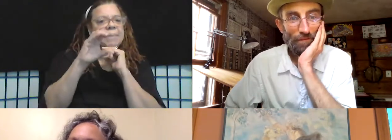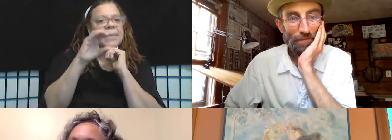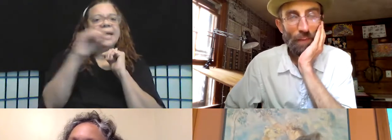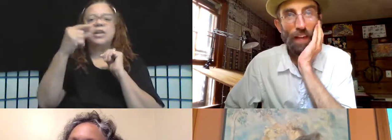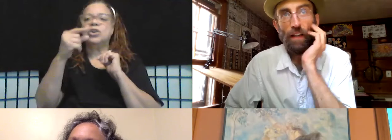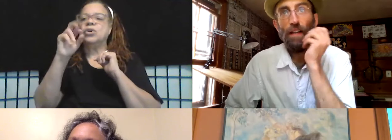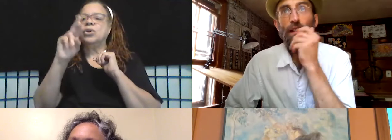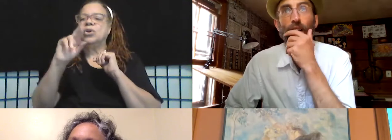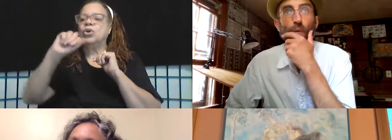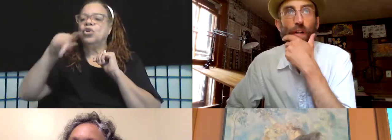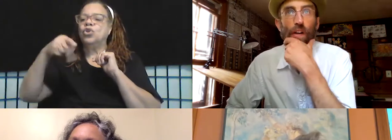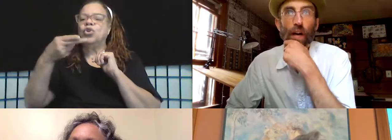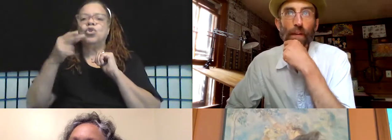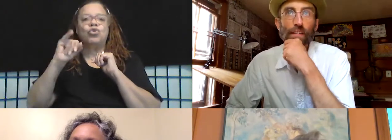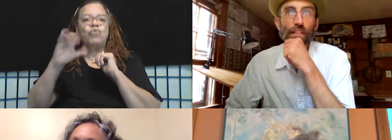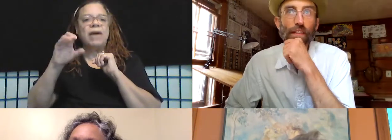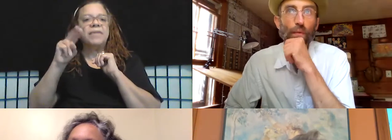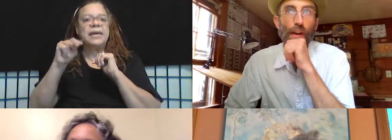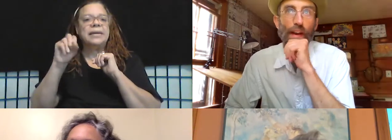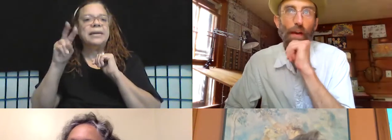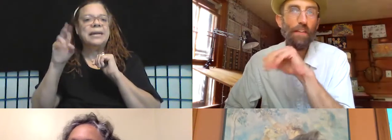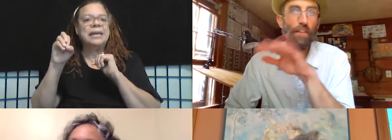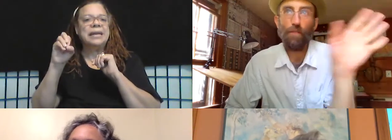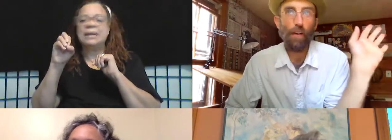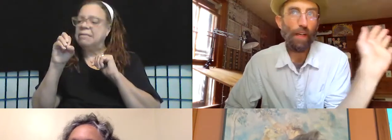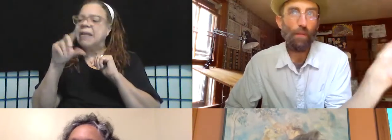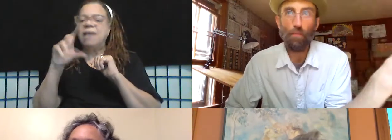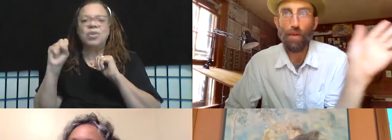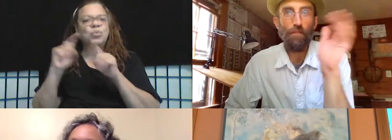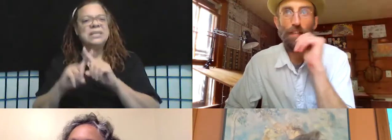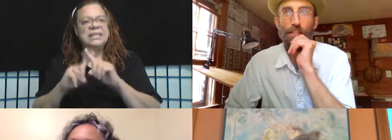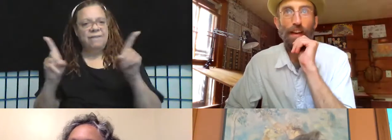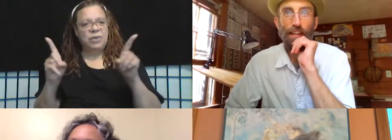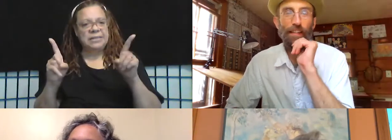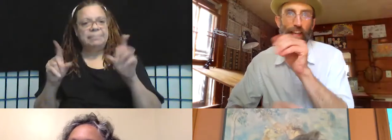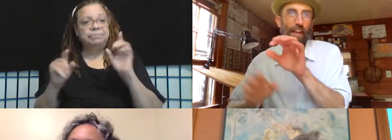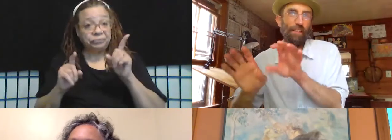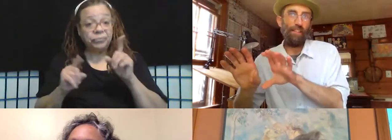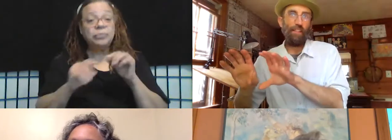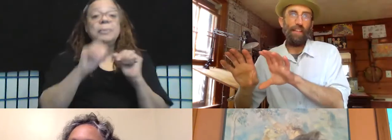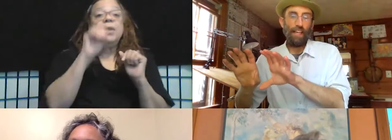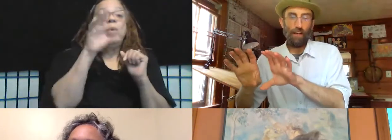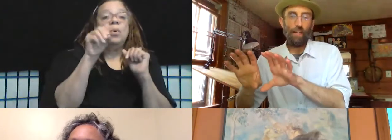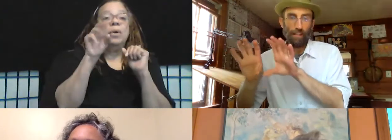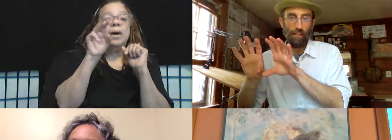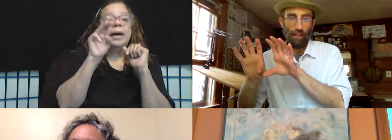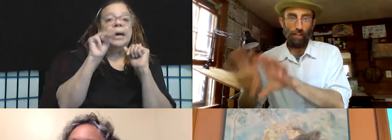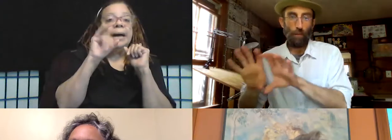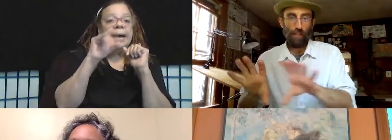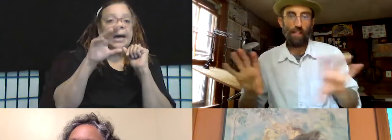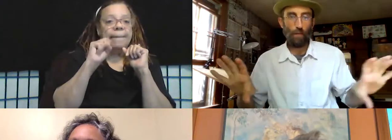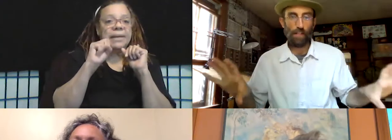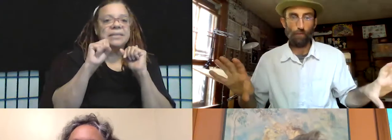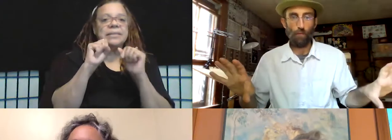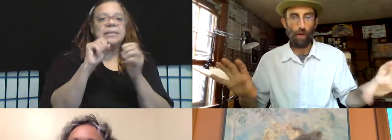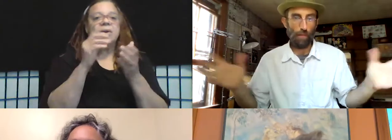difference? Well, comics, the way I just very briefly defined it, like as thinking of it as a